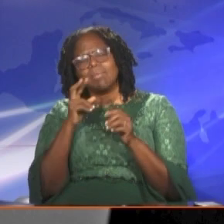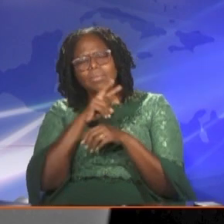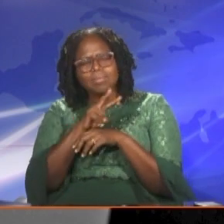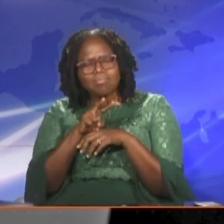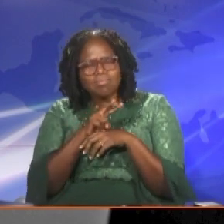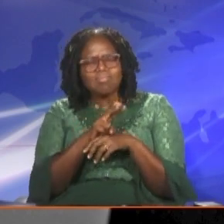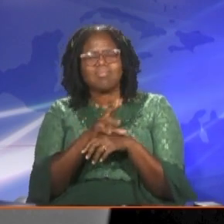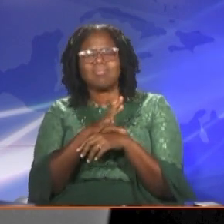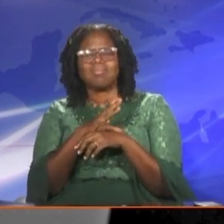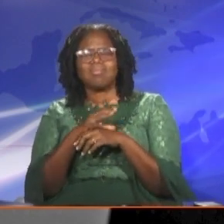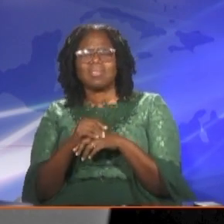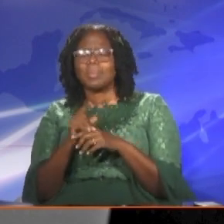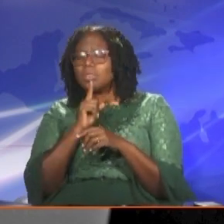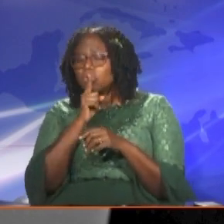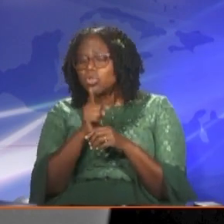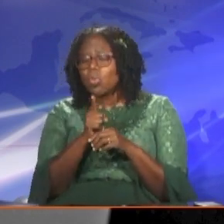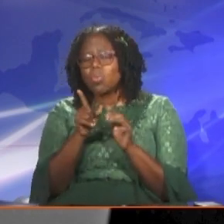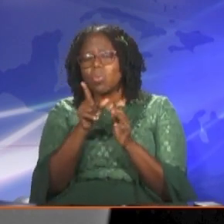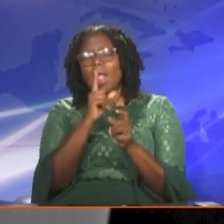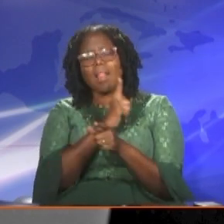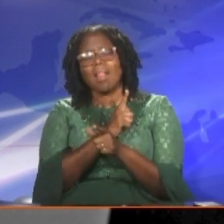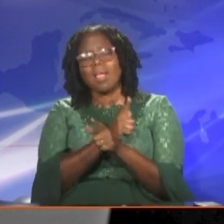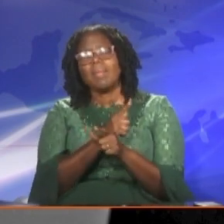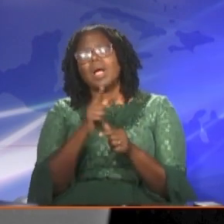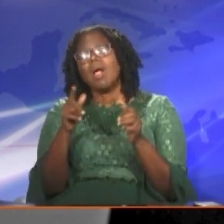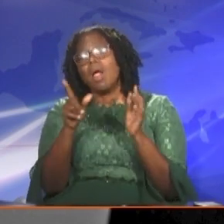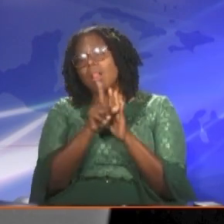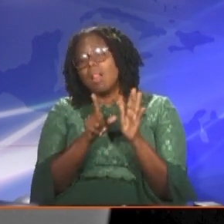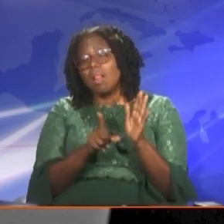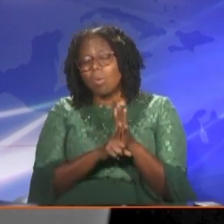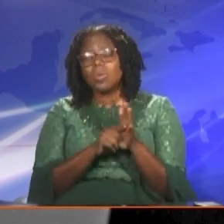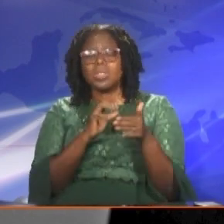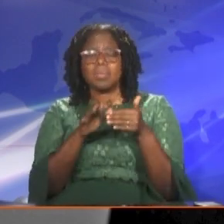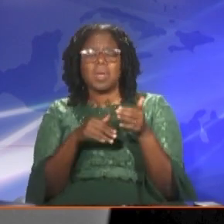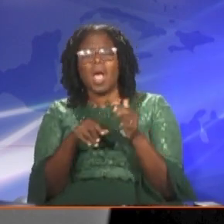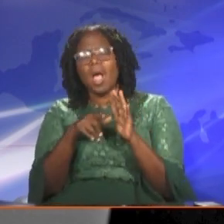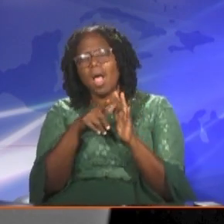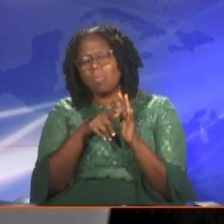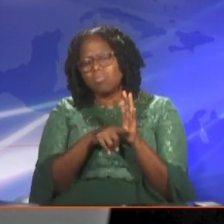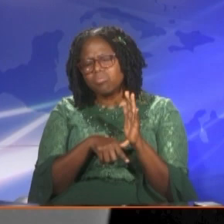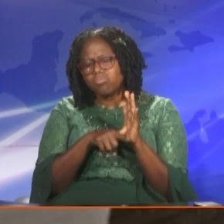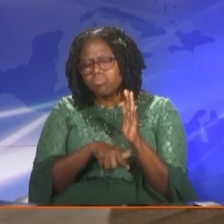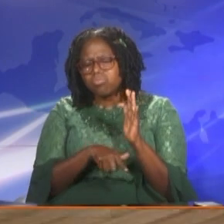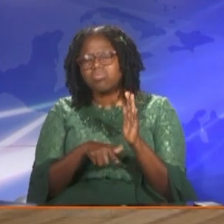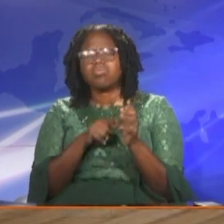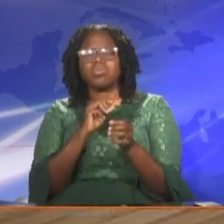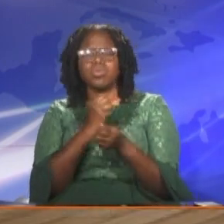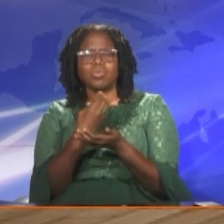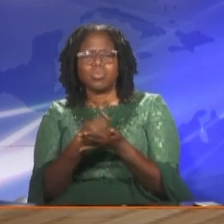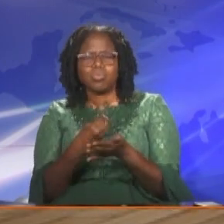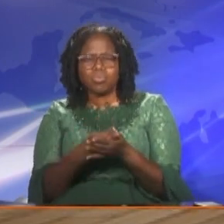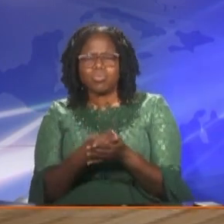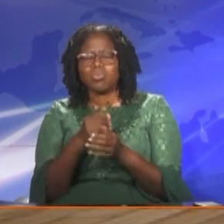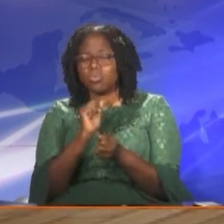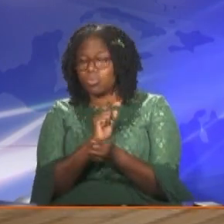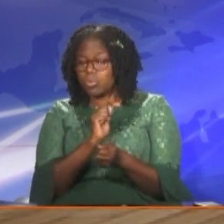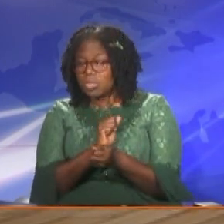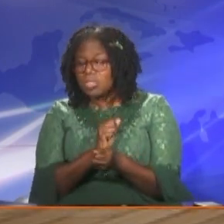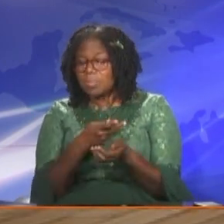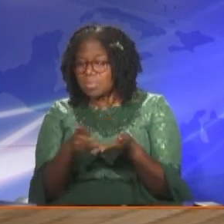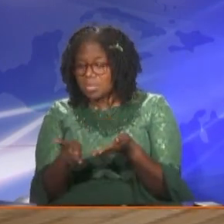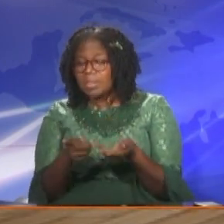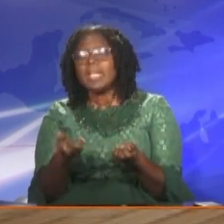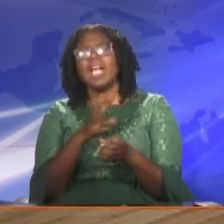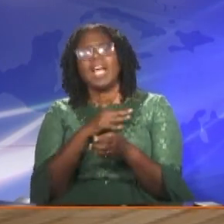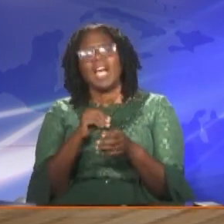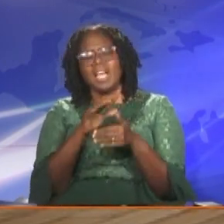and enforcing labour laws relating to minimum wages, maternity protection and child labour. Also joining our